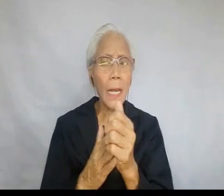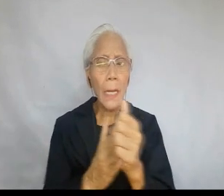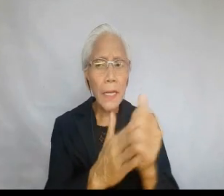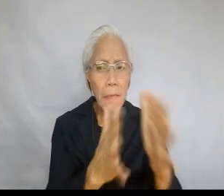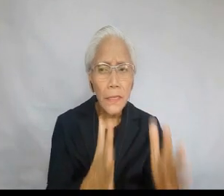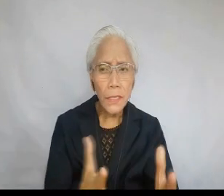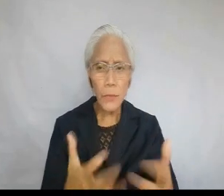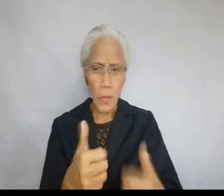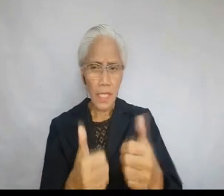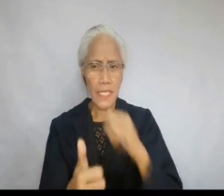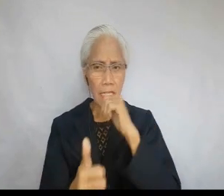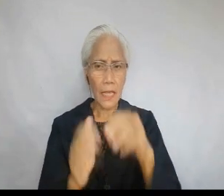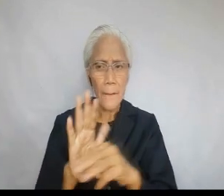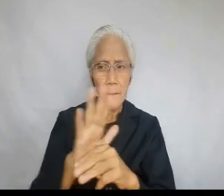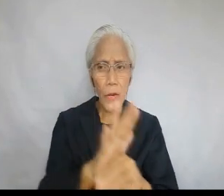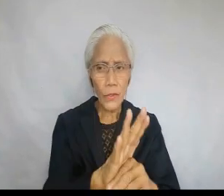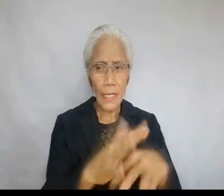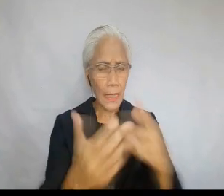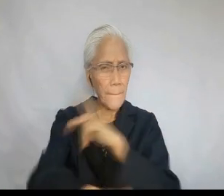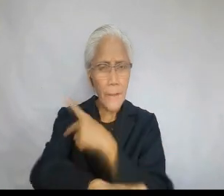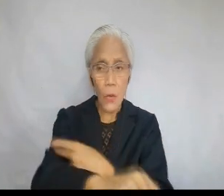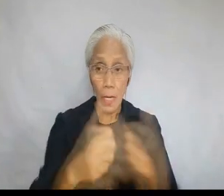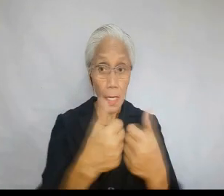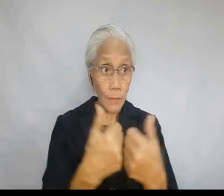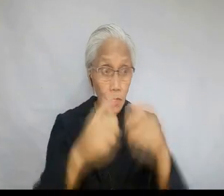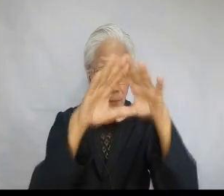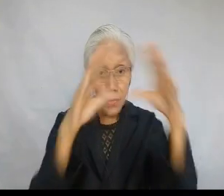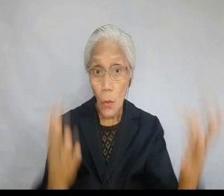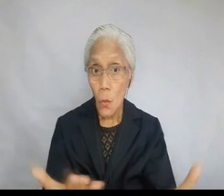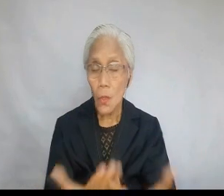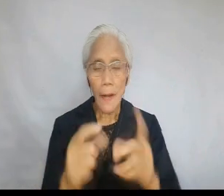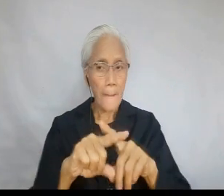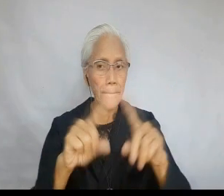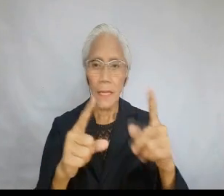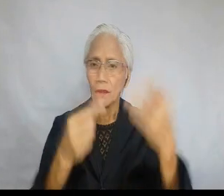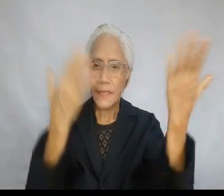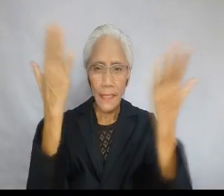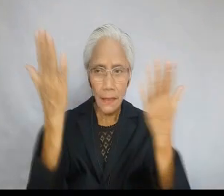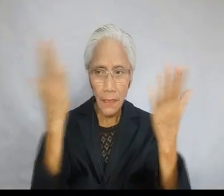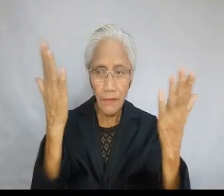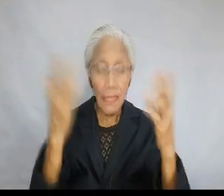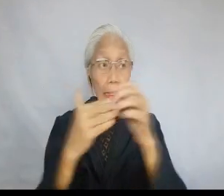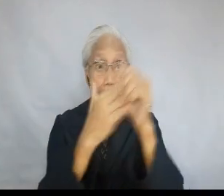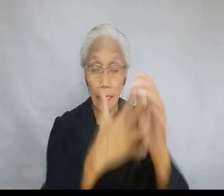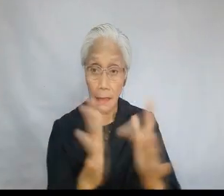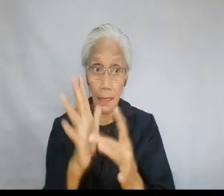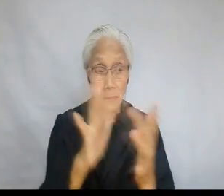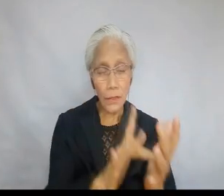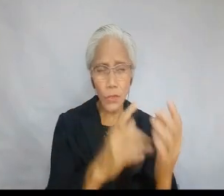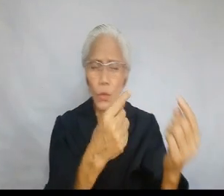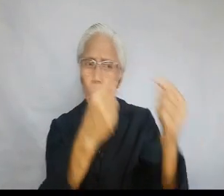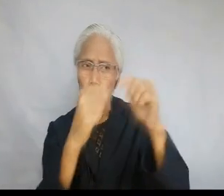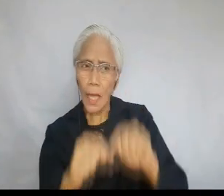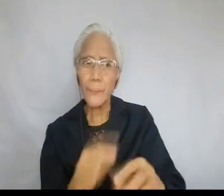"Servant leadership is a leadership which is not modeled on the power games of the world, but on the servant